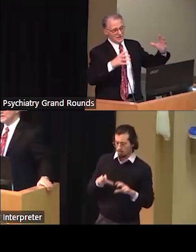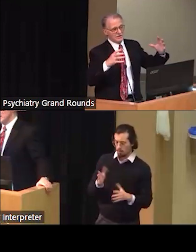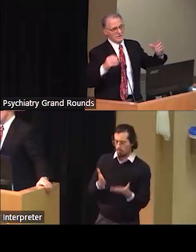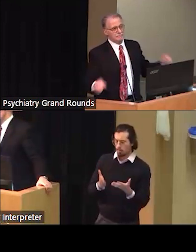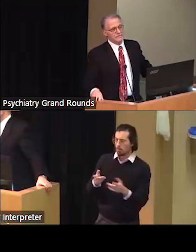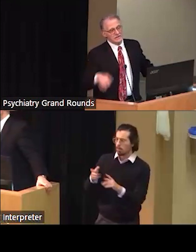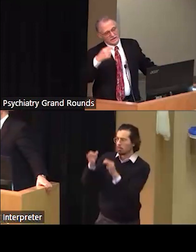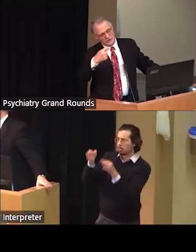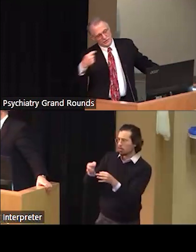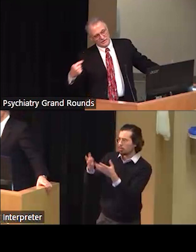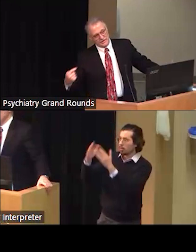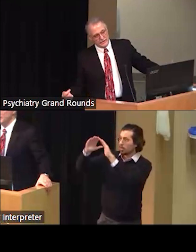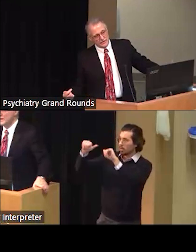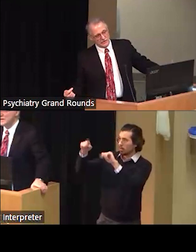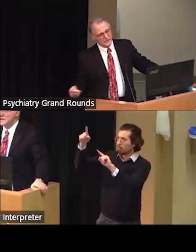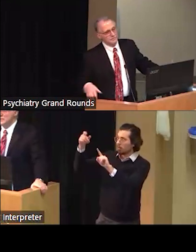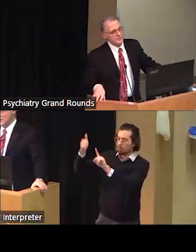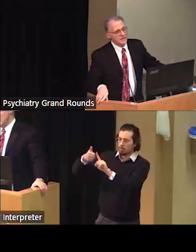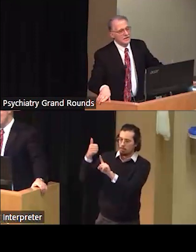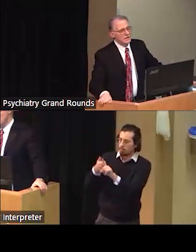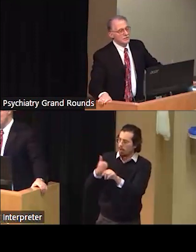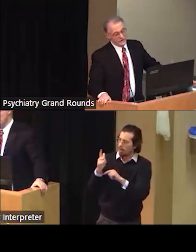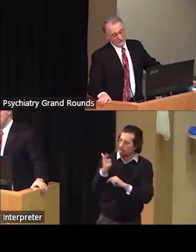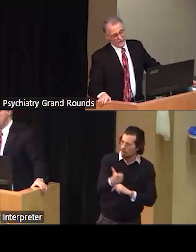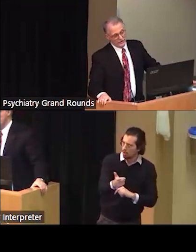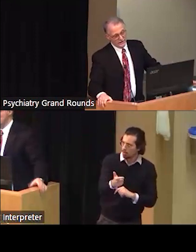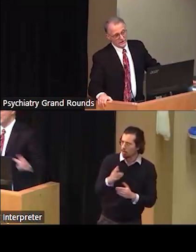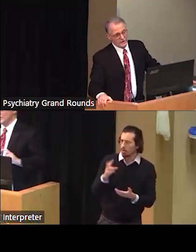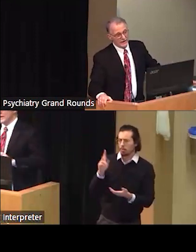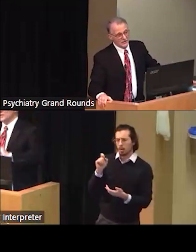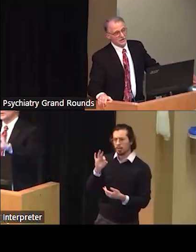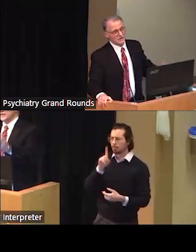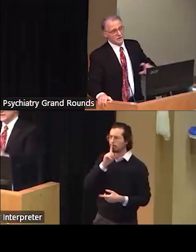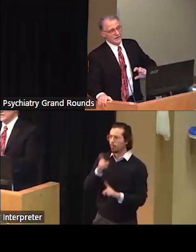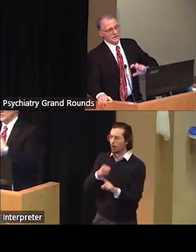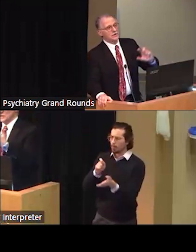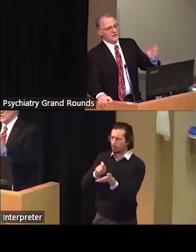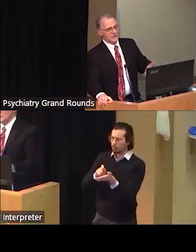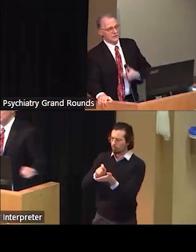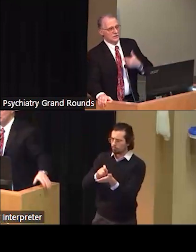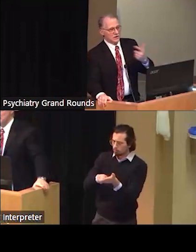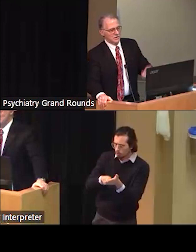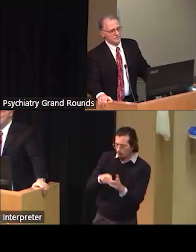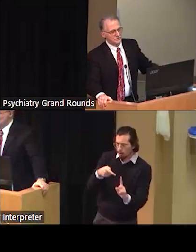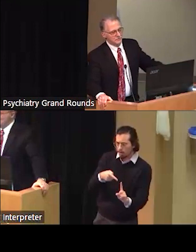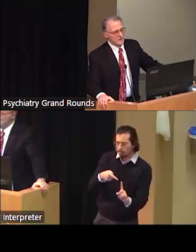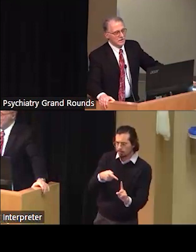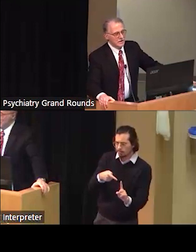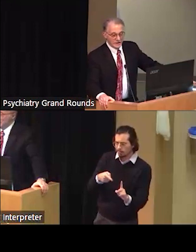for a system that contributed downstream. But if we don't have that in the typology, it's very hard to put that in